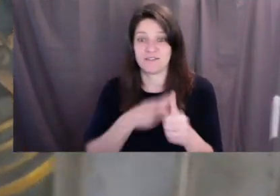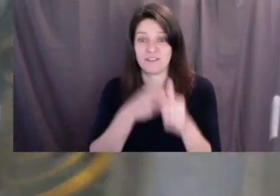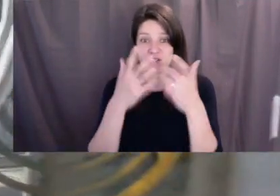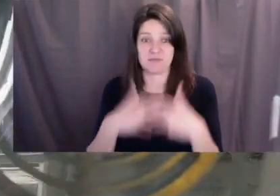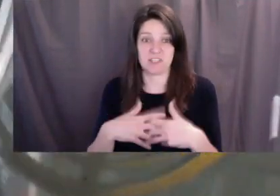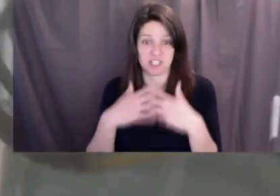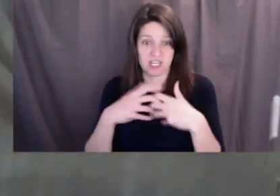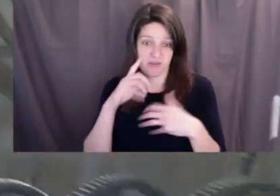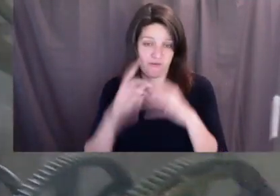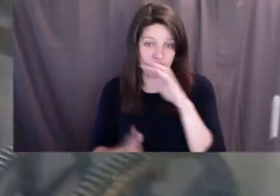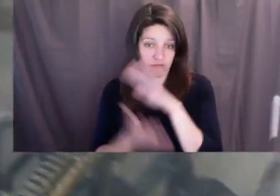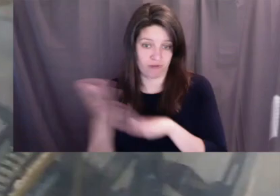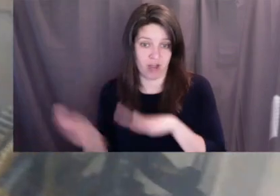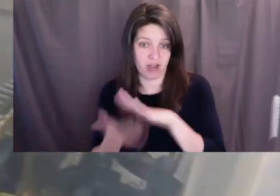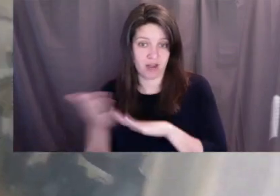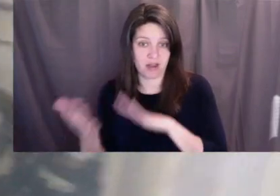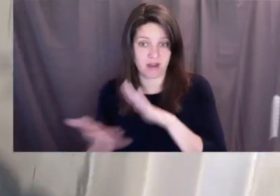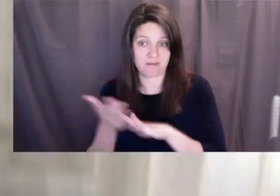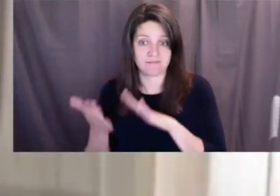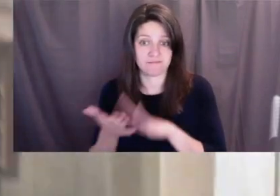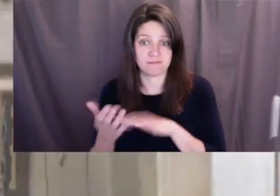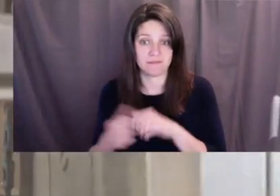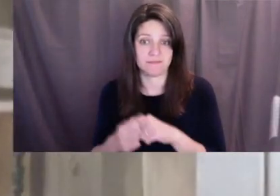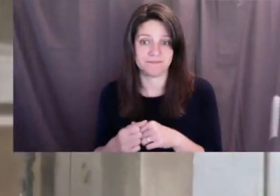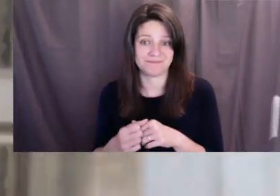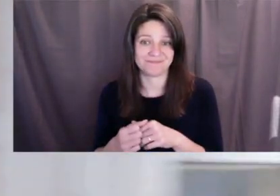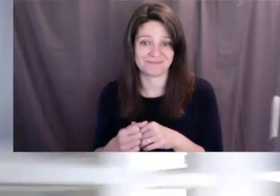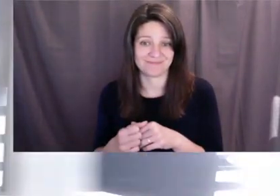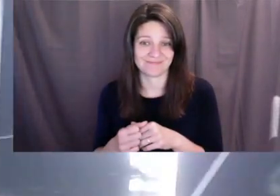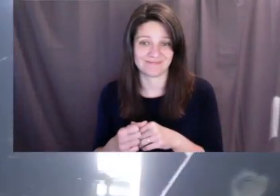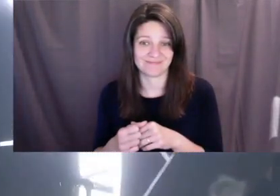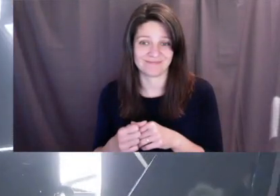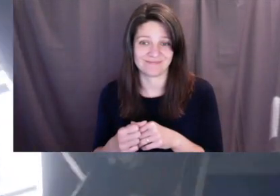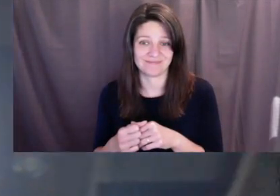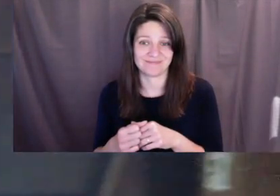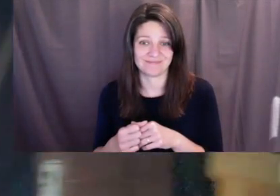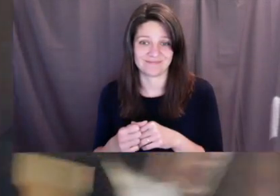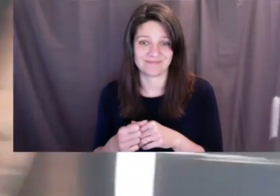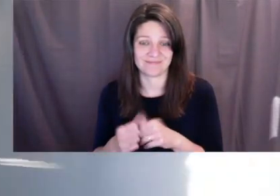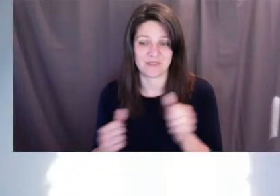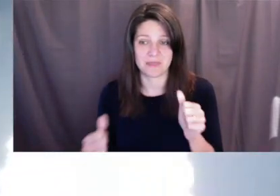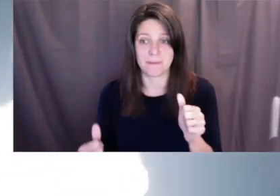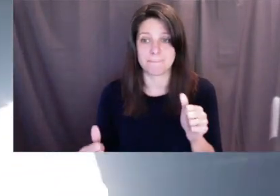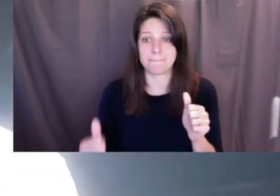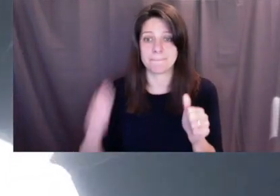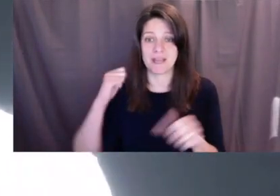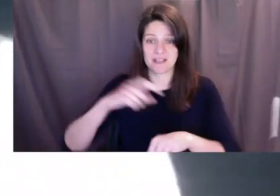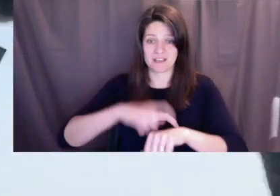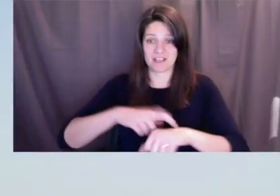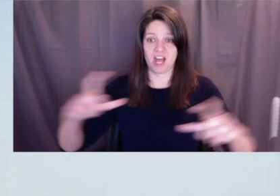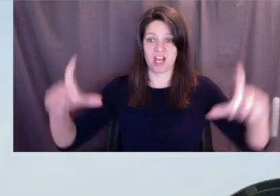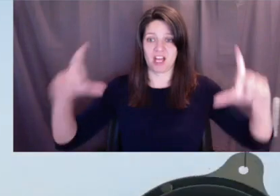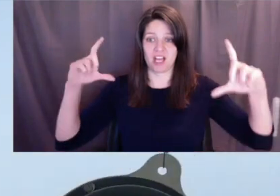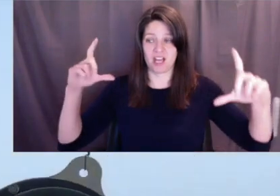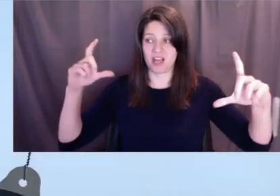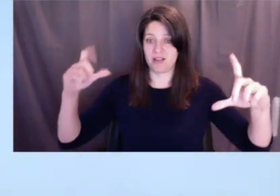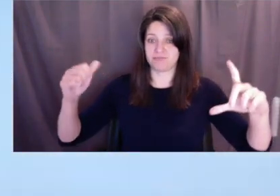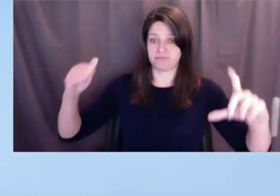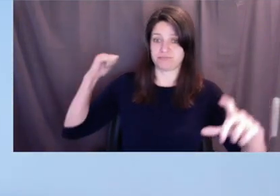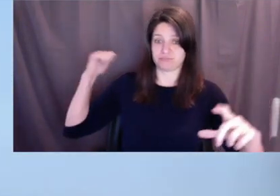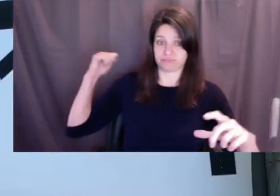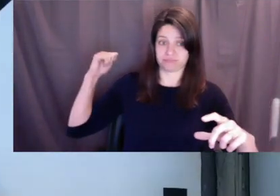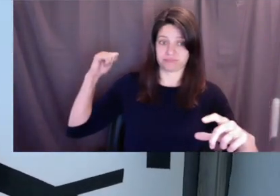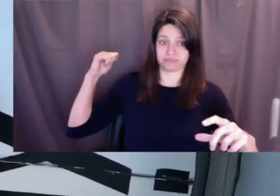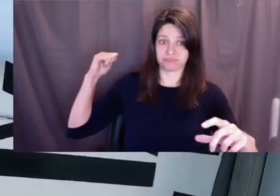original mechanism for the workings of the clock. Mm-hmm. And you can see the back sides of the clock